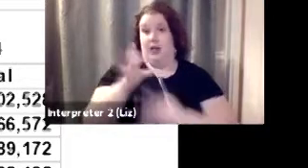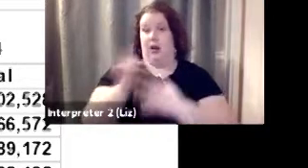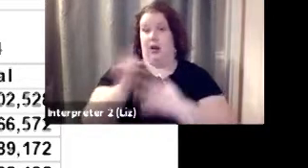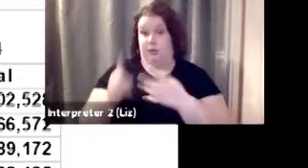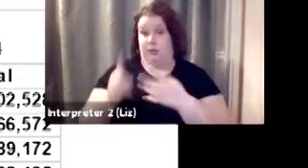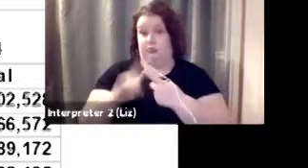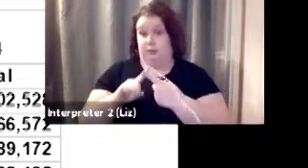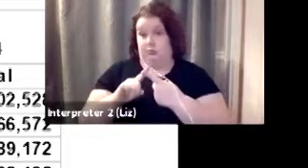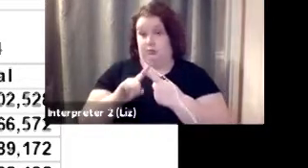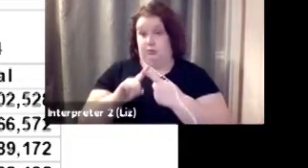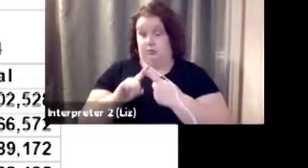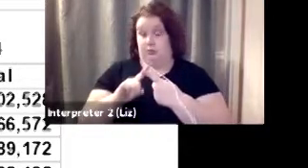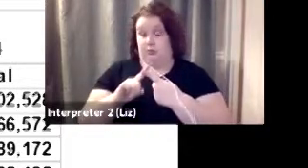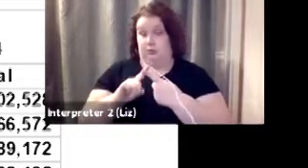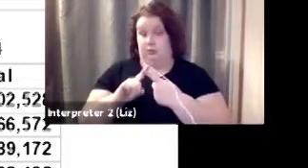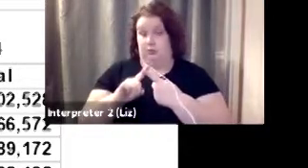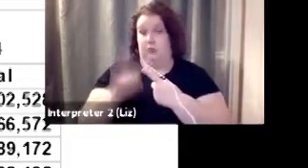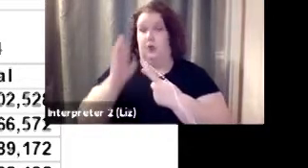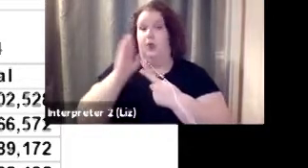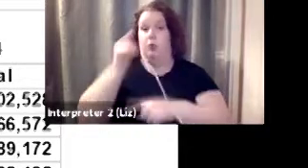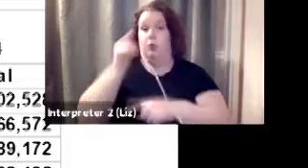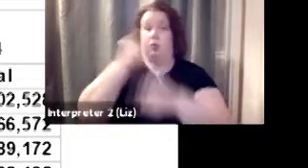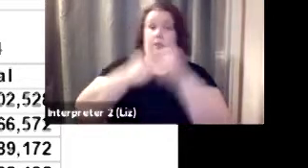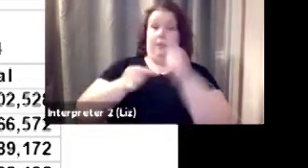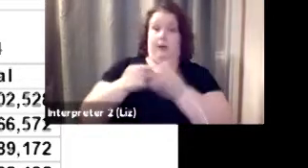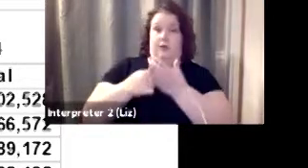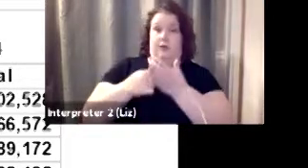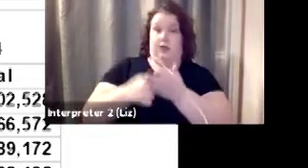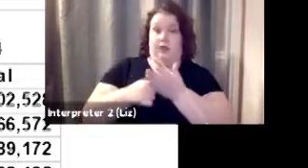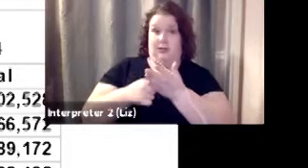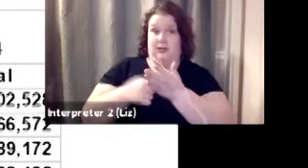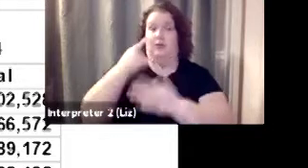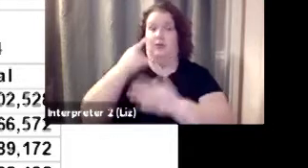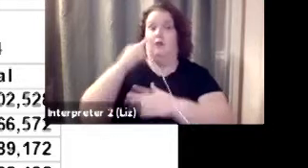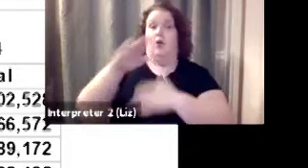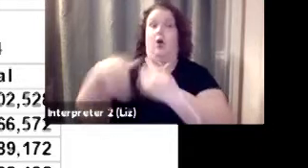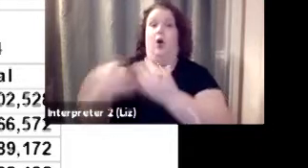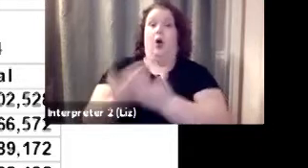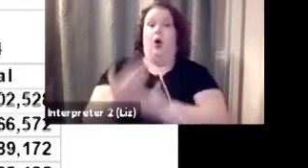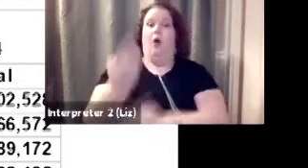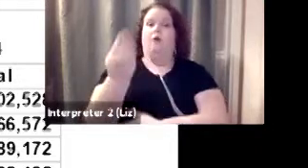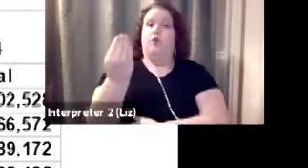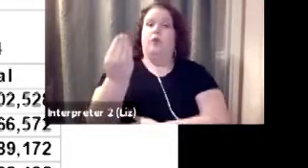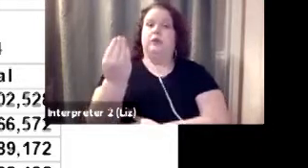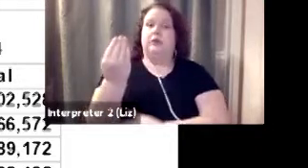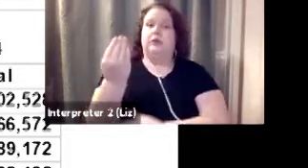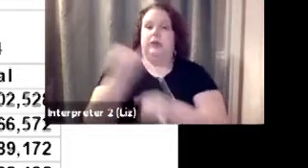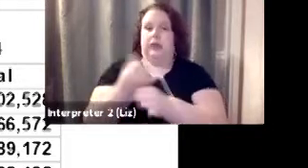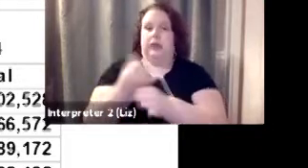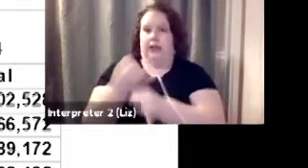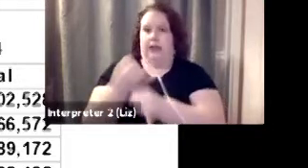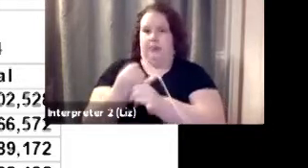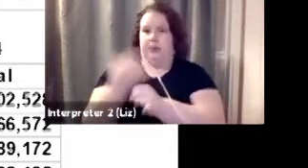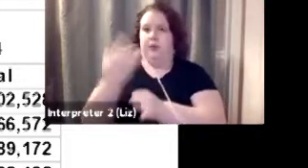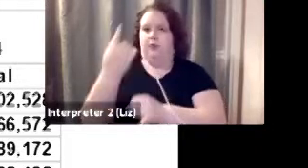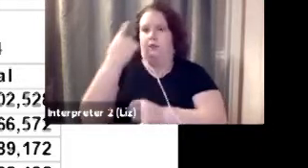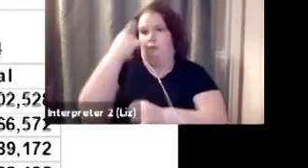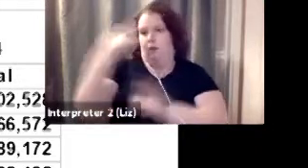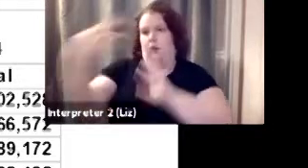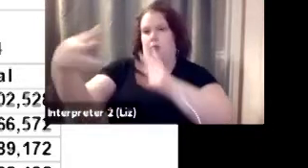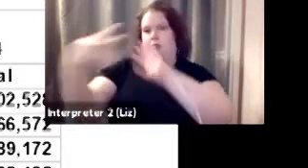15 or all, sorry, all 14 campuses across 15 years, uh, is, uh, the 190 to 200 million dollars.